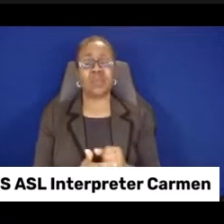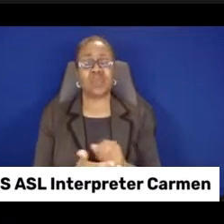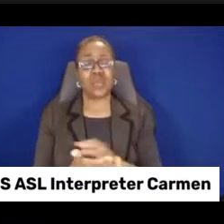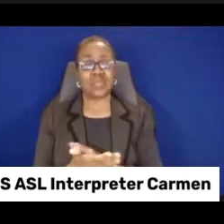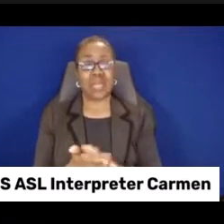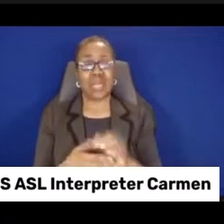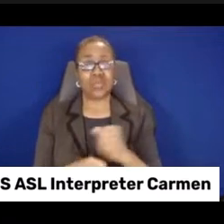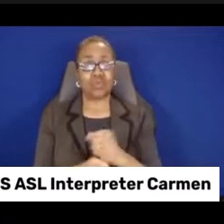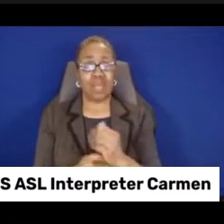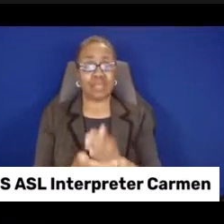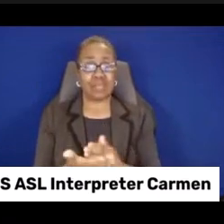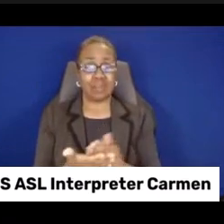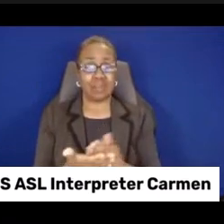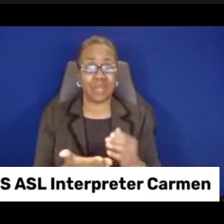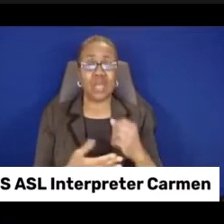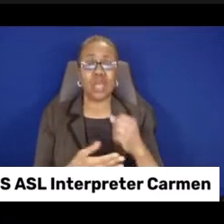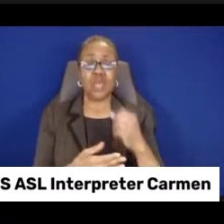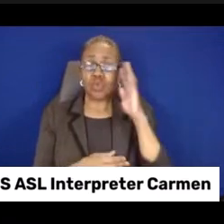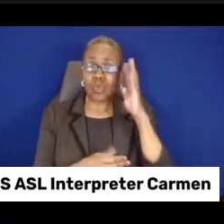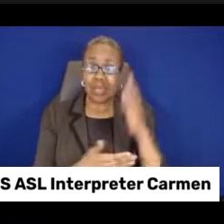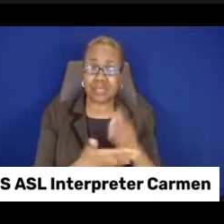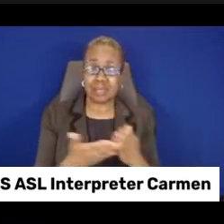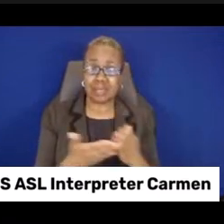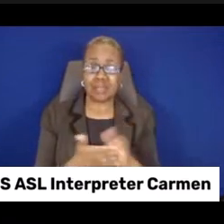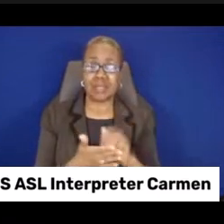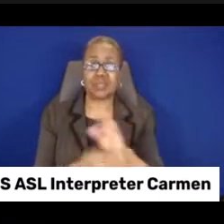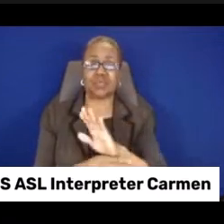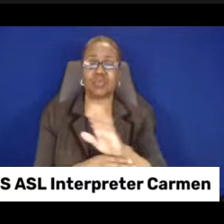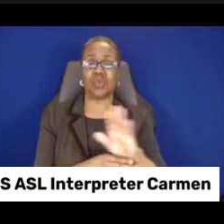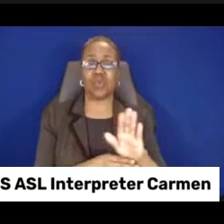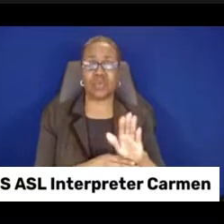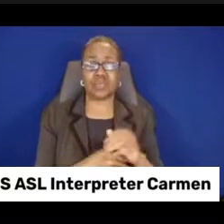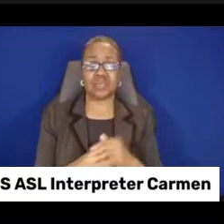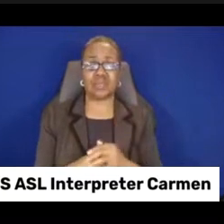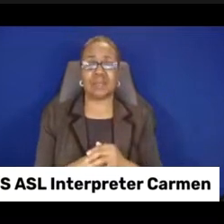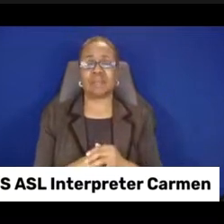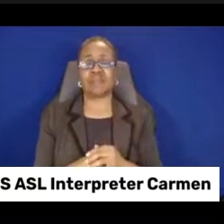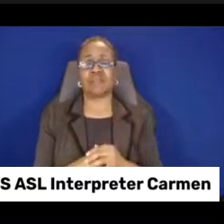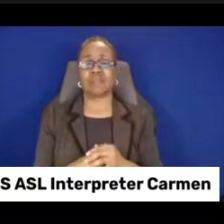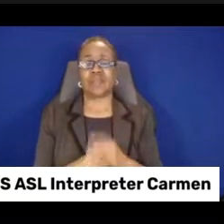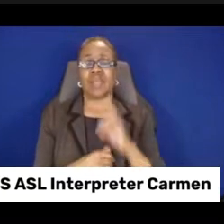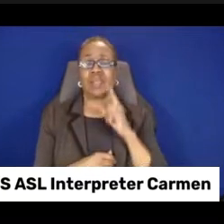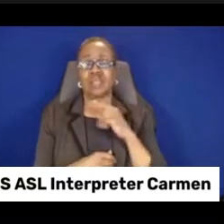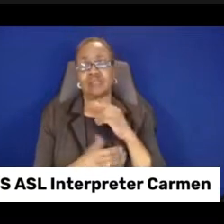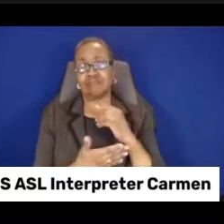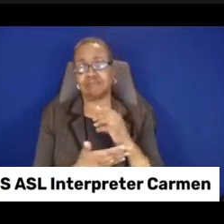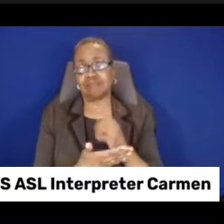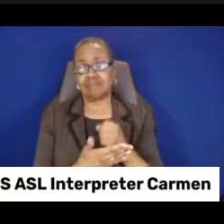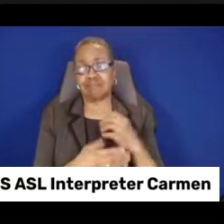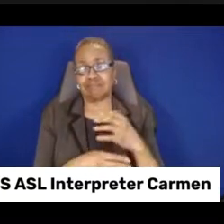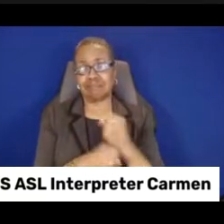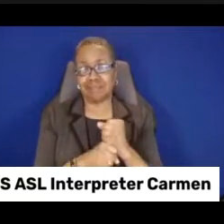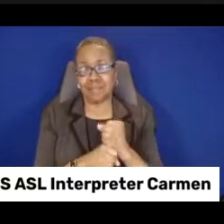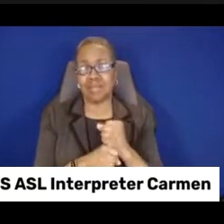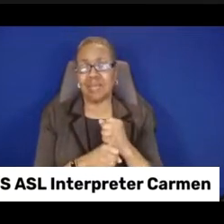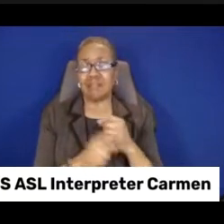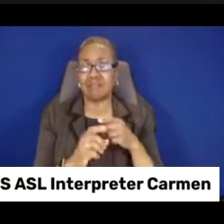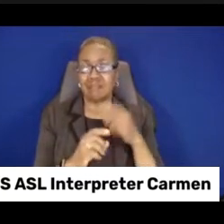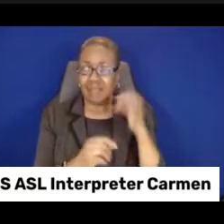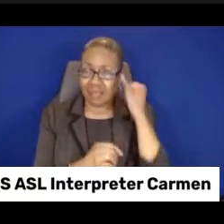to make something, to create something that's yours. So I think that this really captures what placemaking is